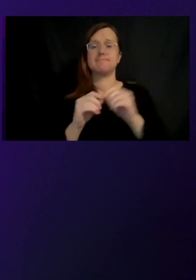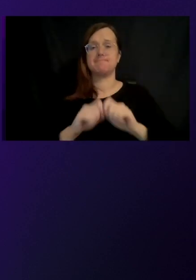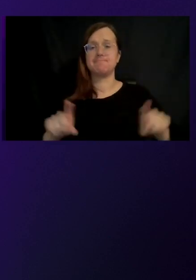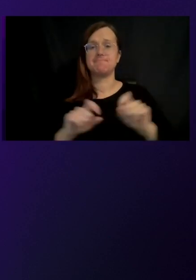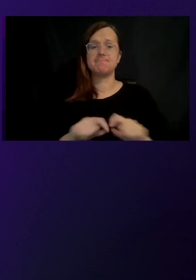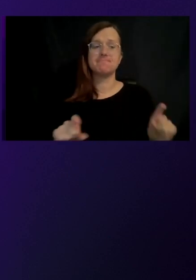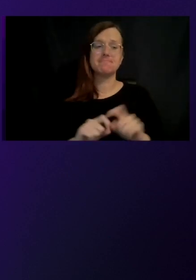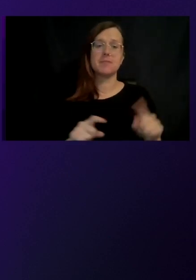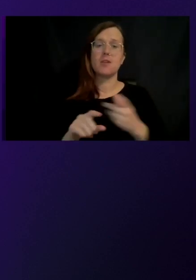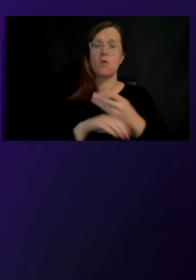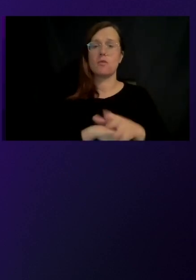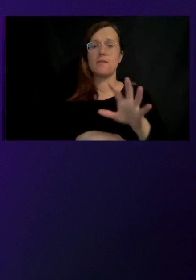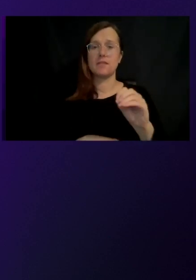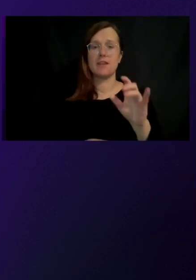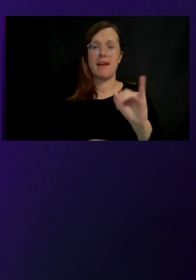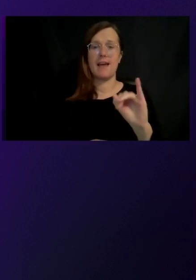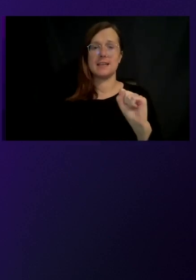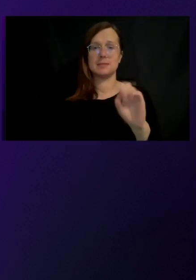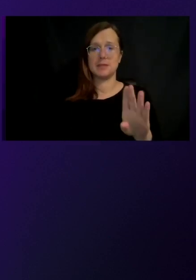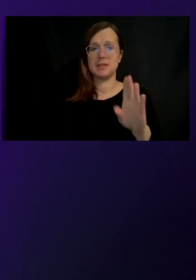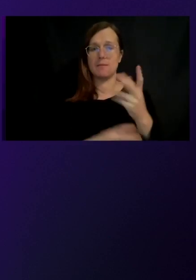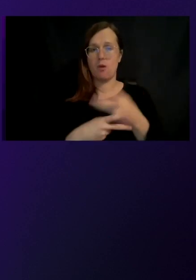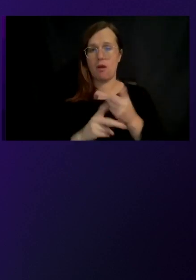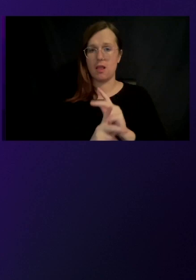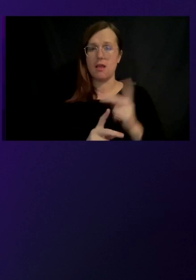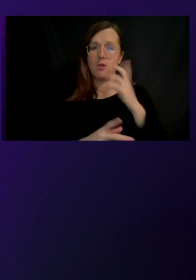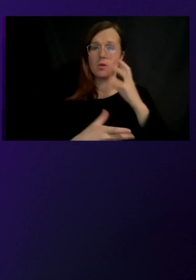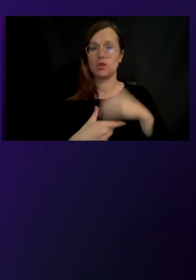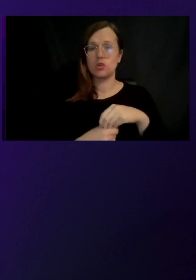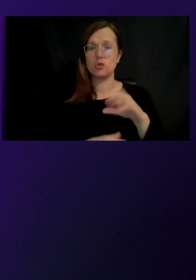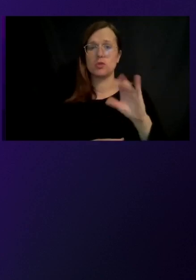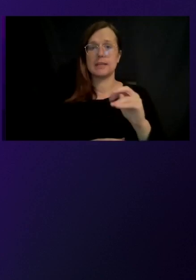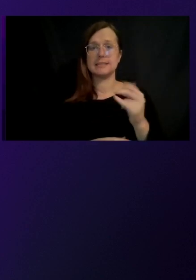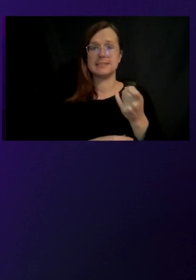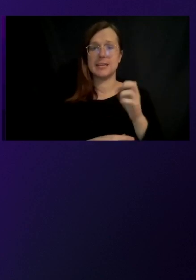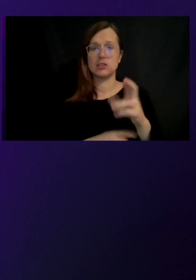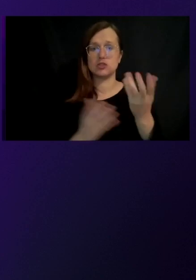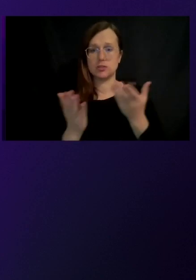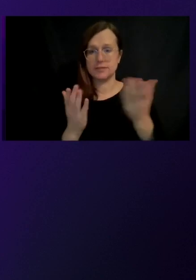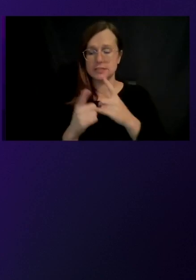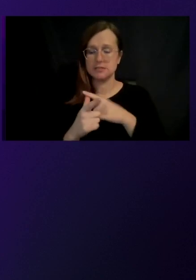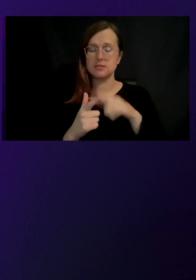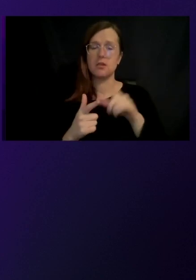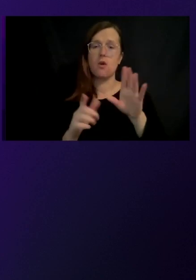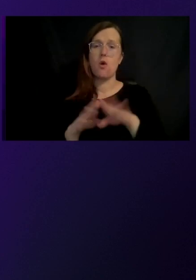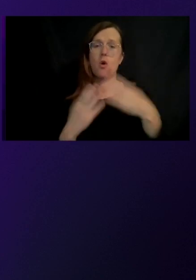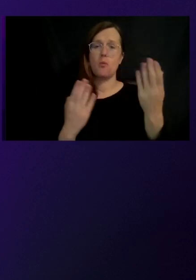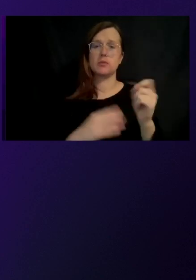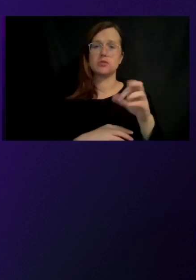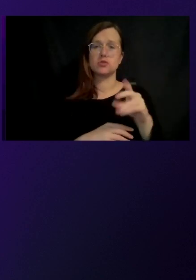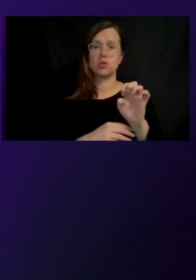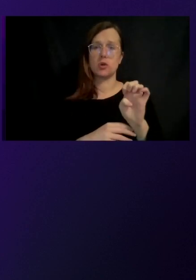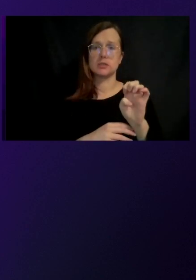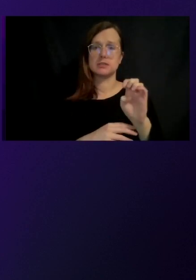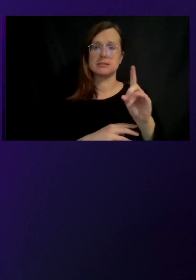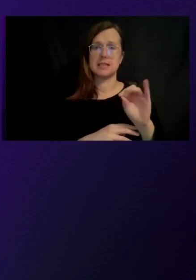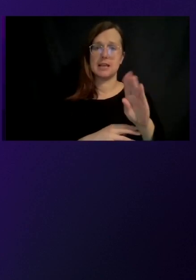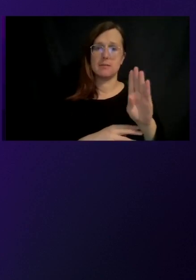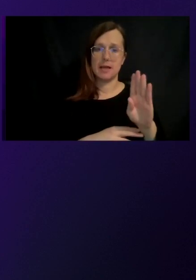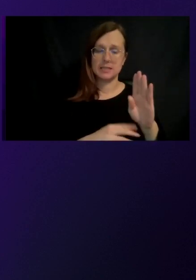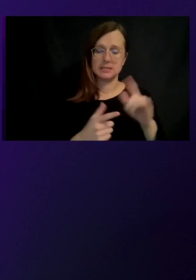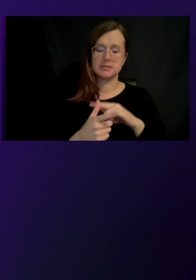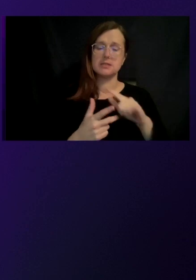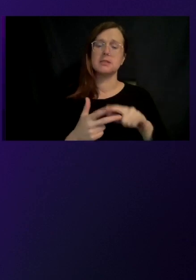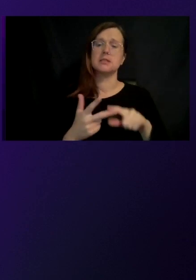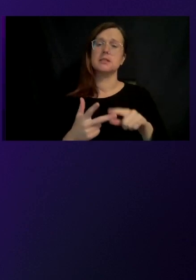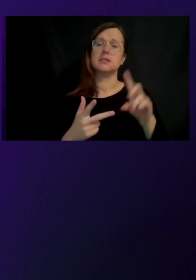ISV products. And these are going to include container services, open source databases like we talked about, data storage solutions, data